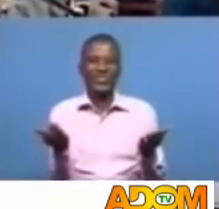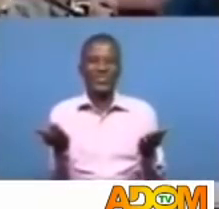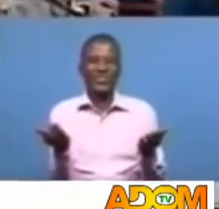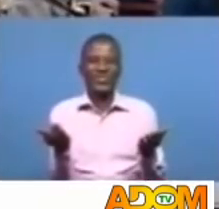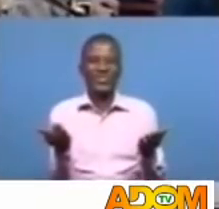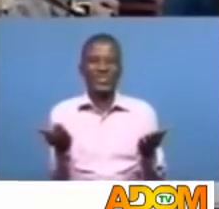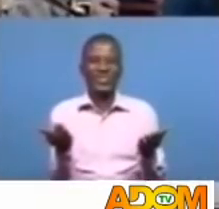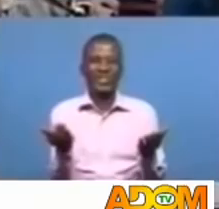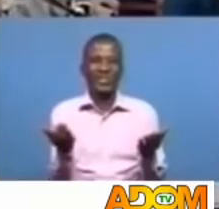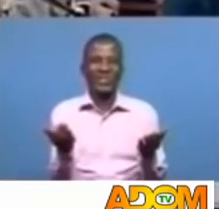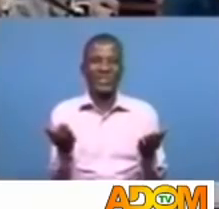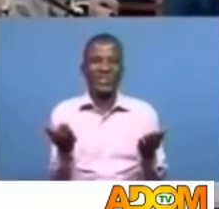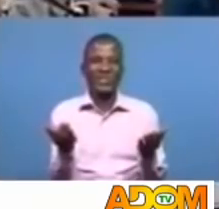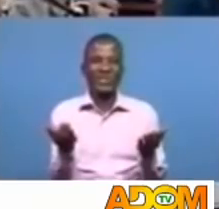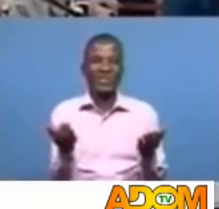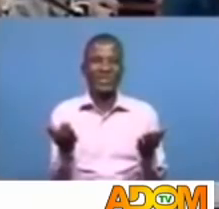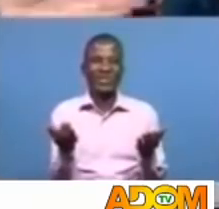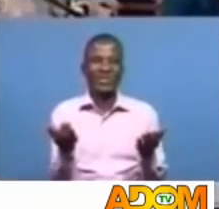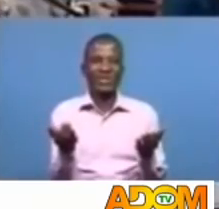a reference to